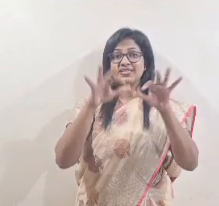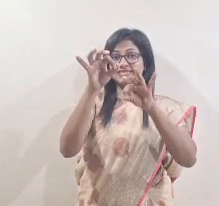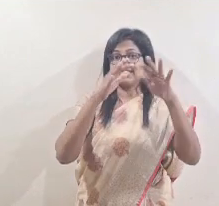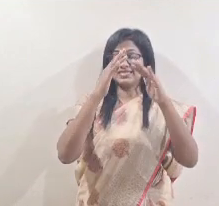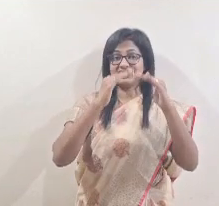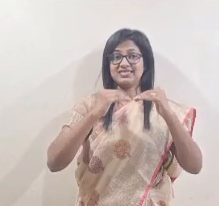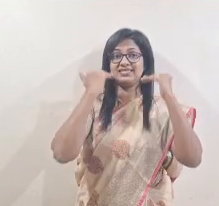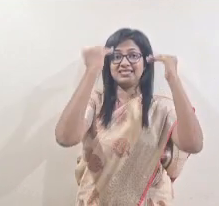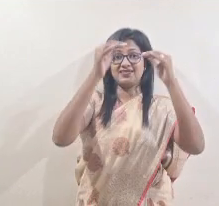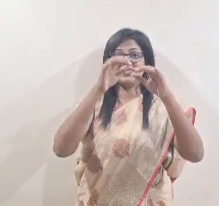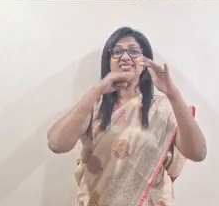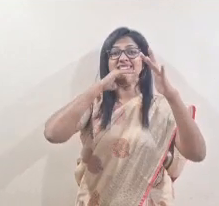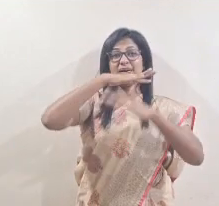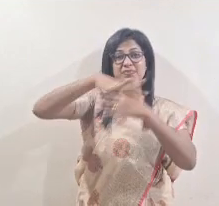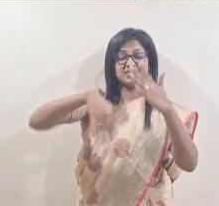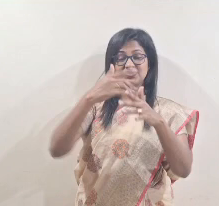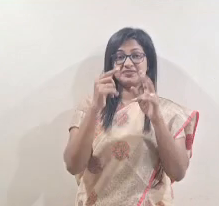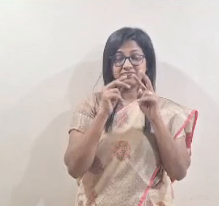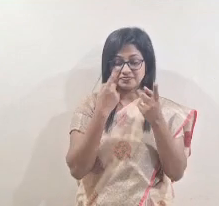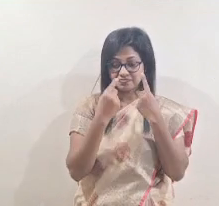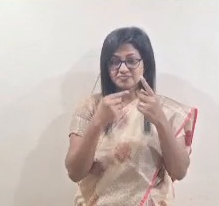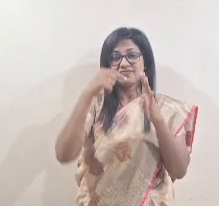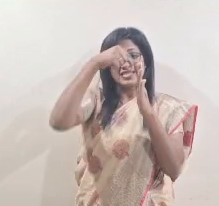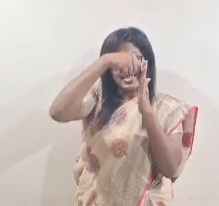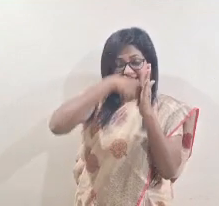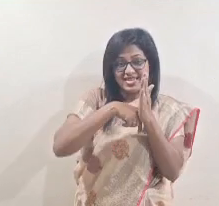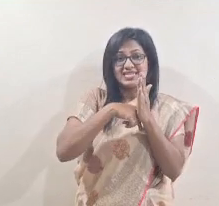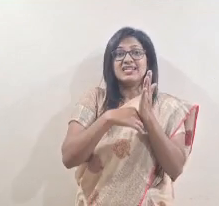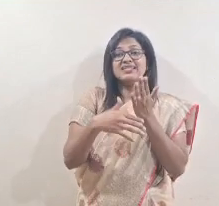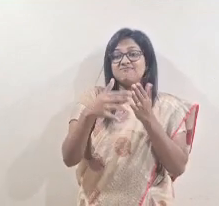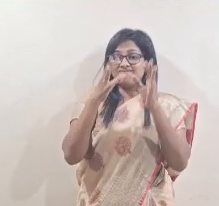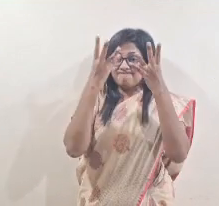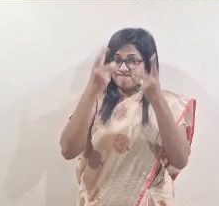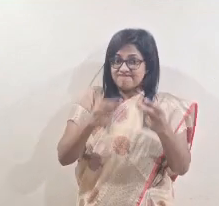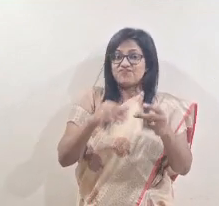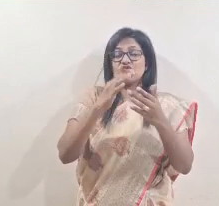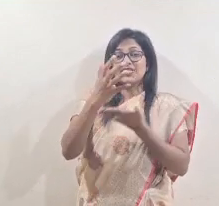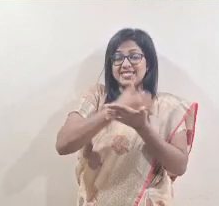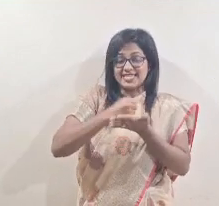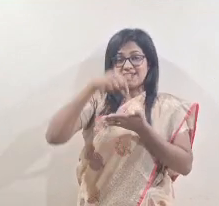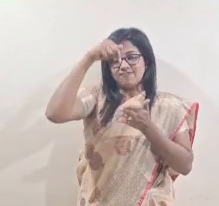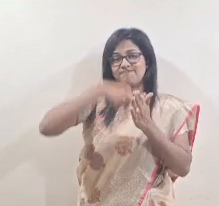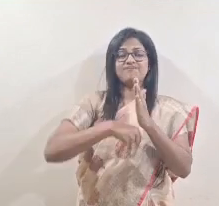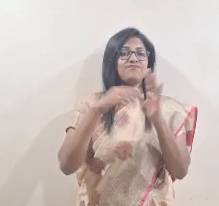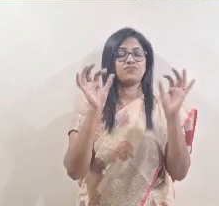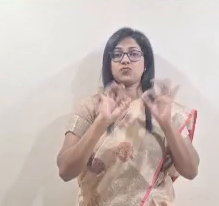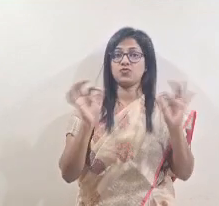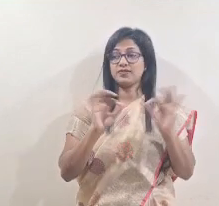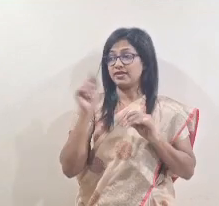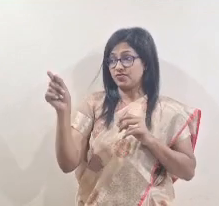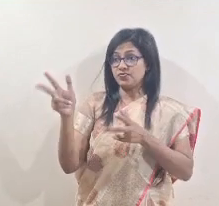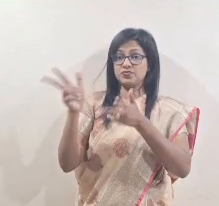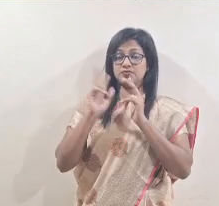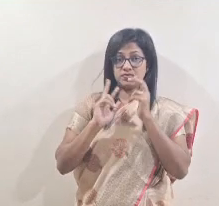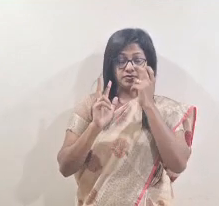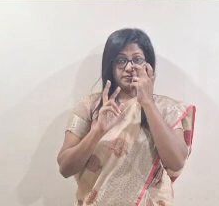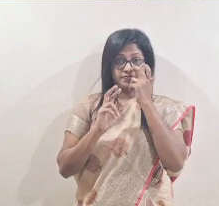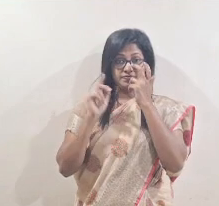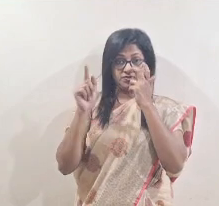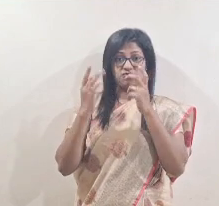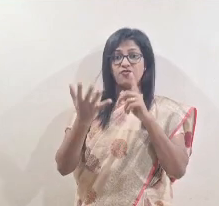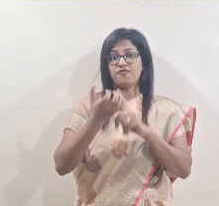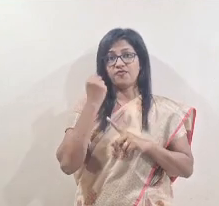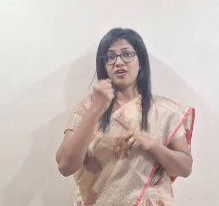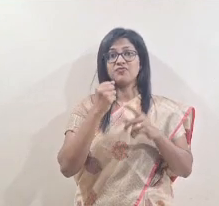level emissions, then this detailed estimate is not there, or detailed data is not there. So for what you said that you find